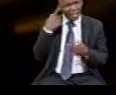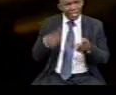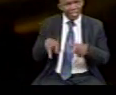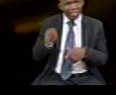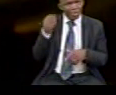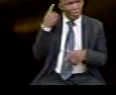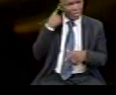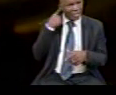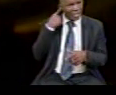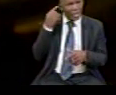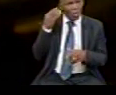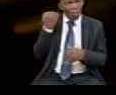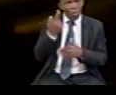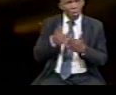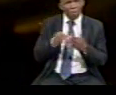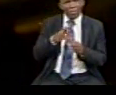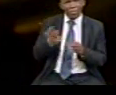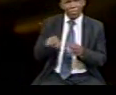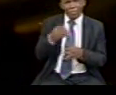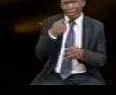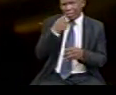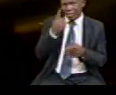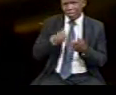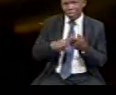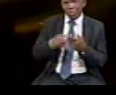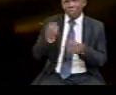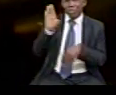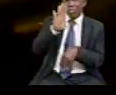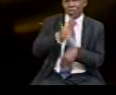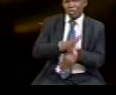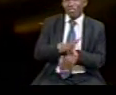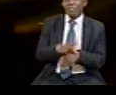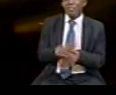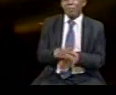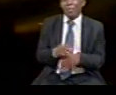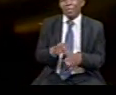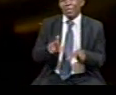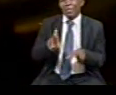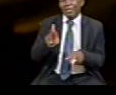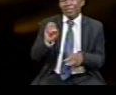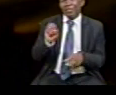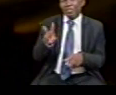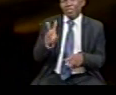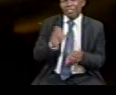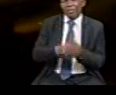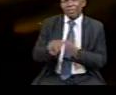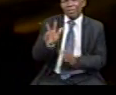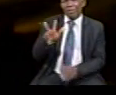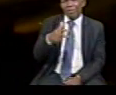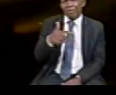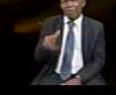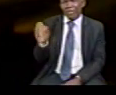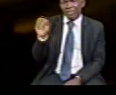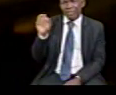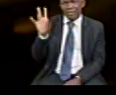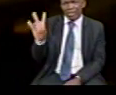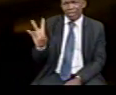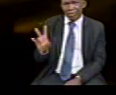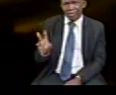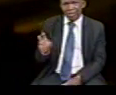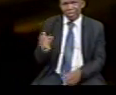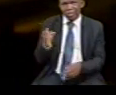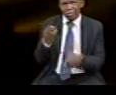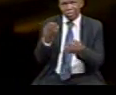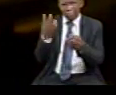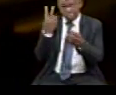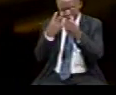Chapter 3, verse 11. Revelation 3. Verse 11, he said, behold, I come quickly. Hold that fast